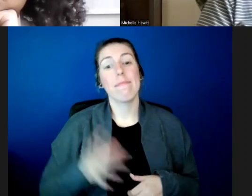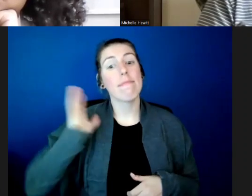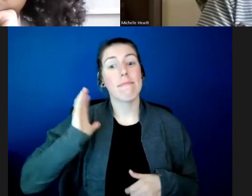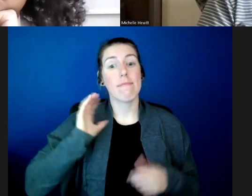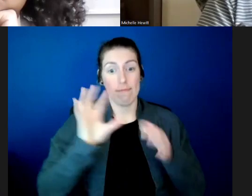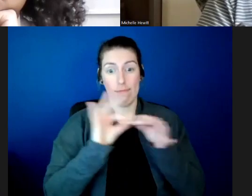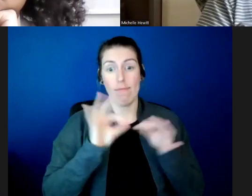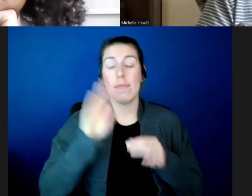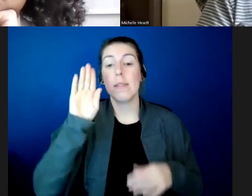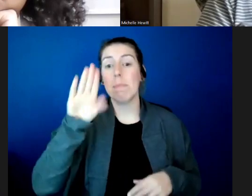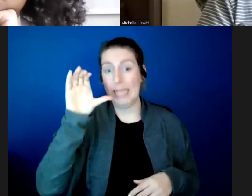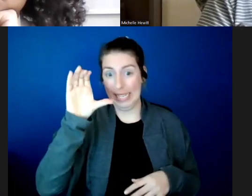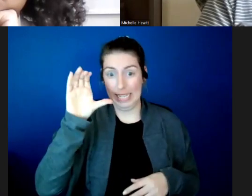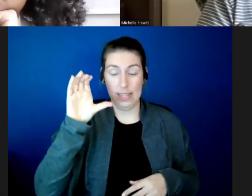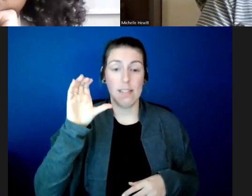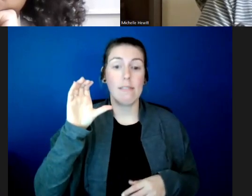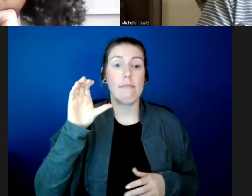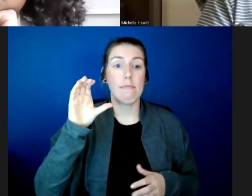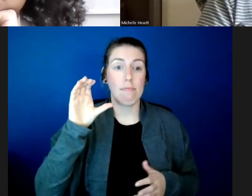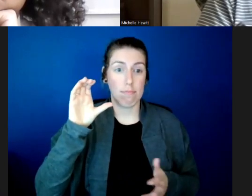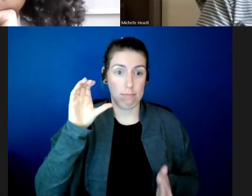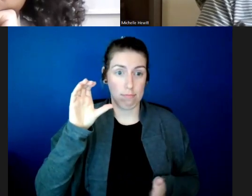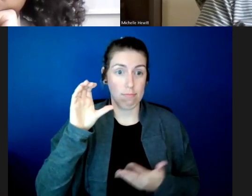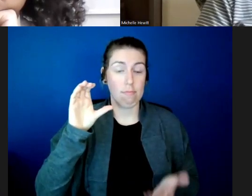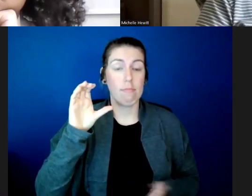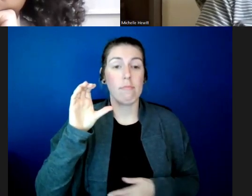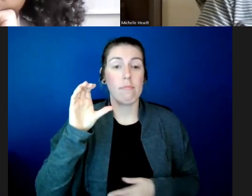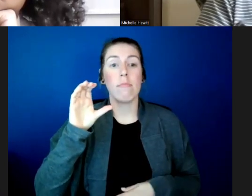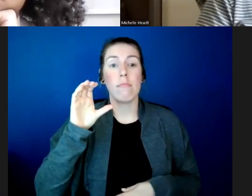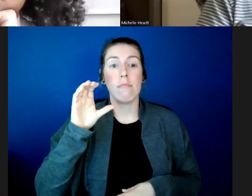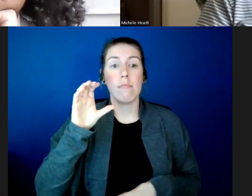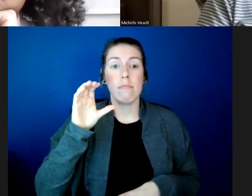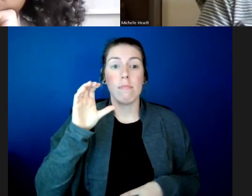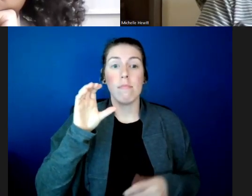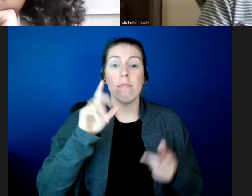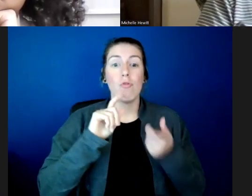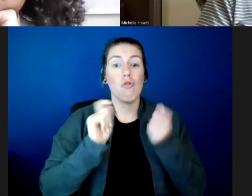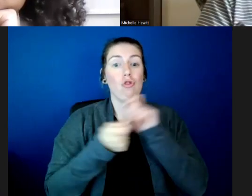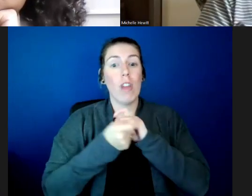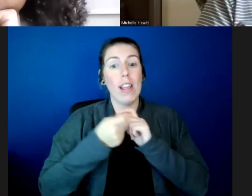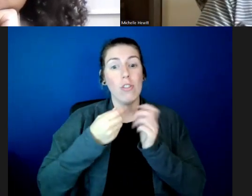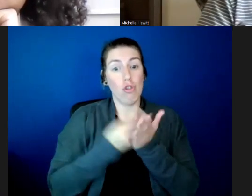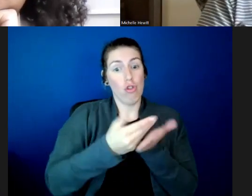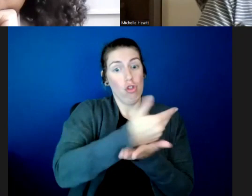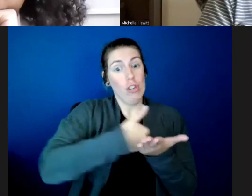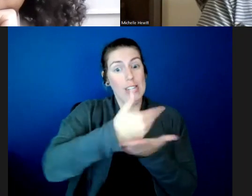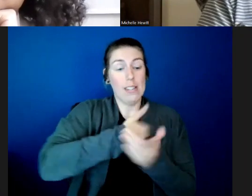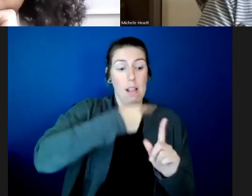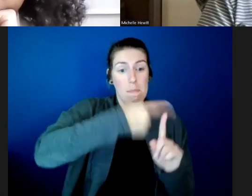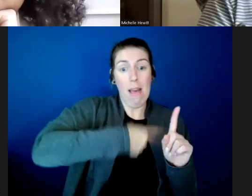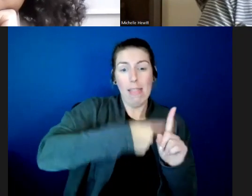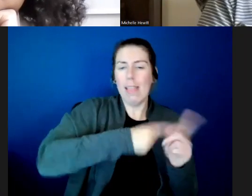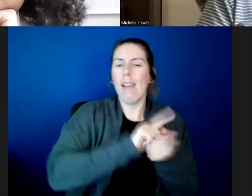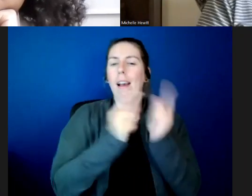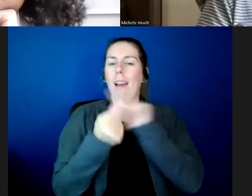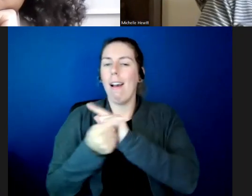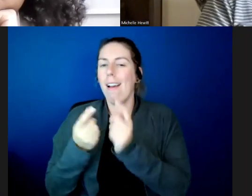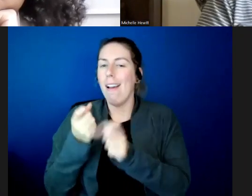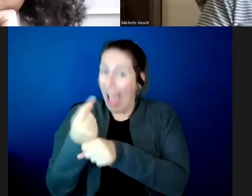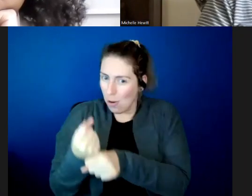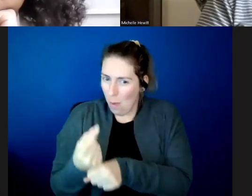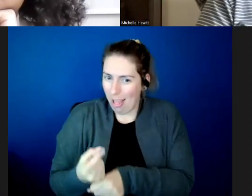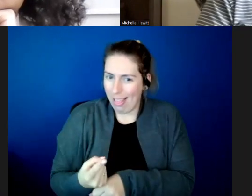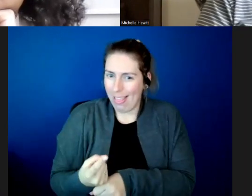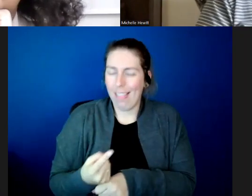moved that earnings from monthly to annual, but it means there's two pieces to that. One, you have to